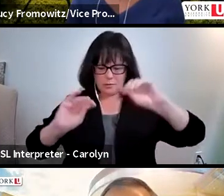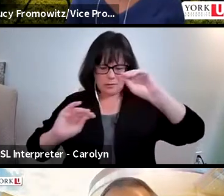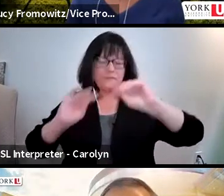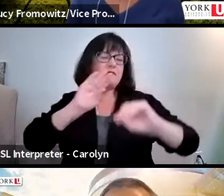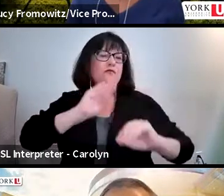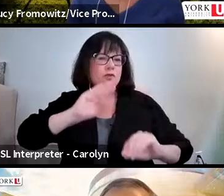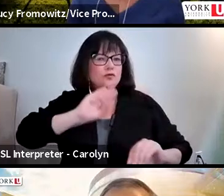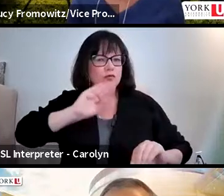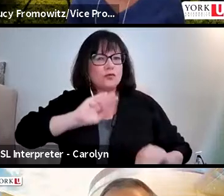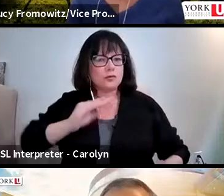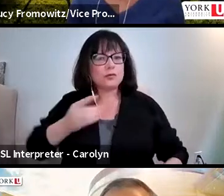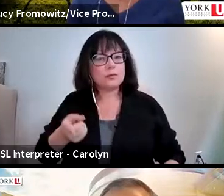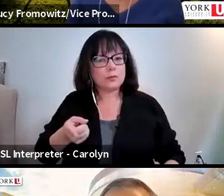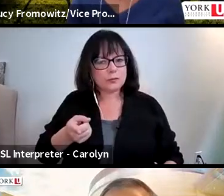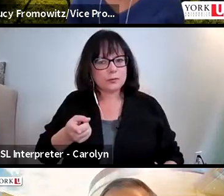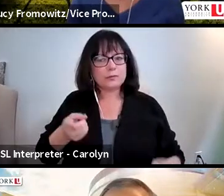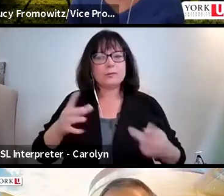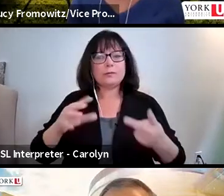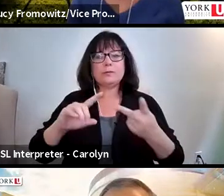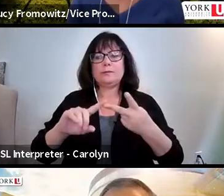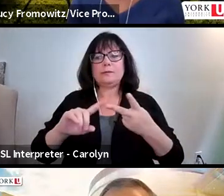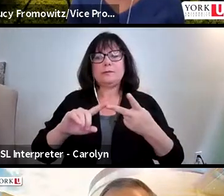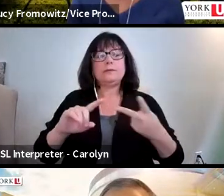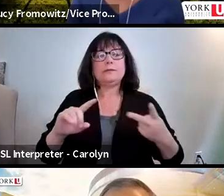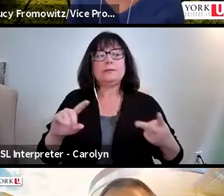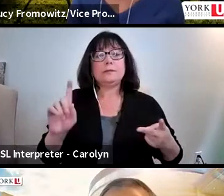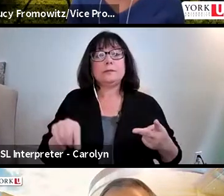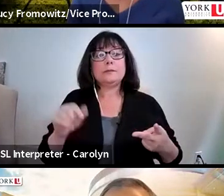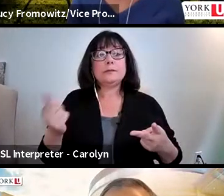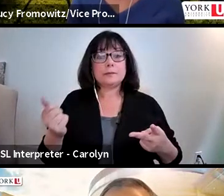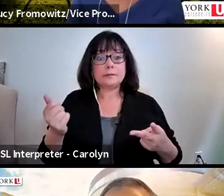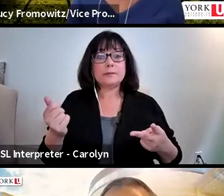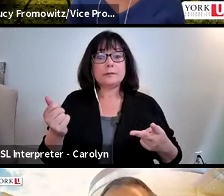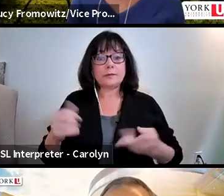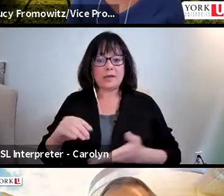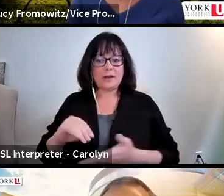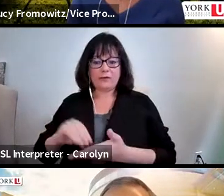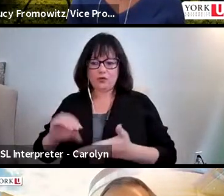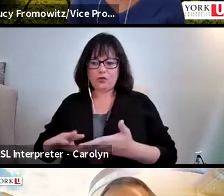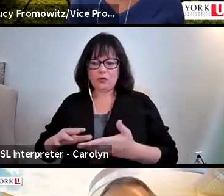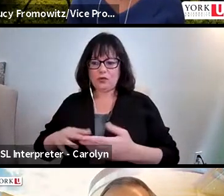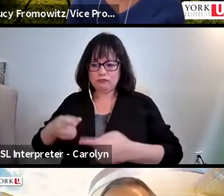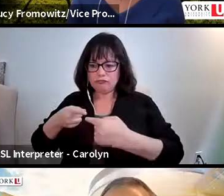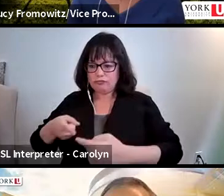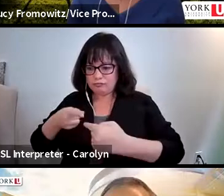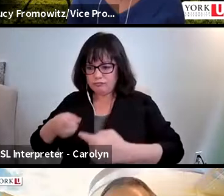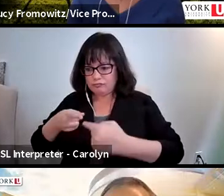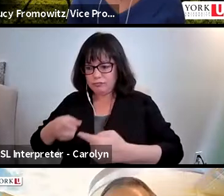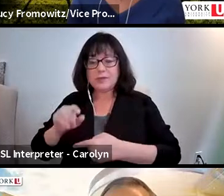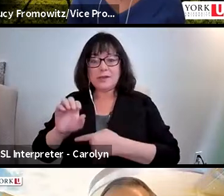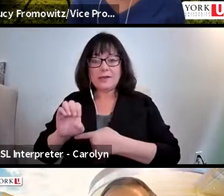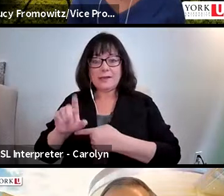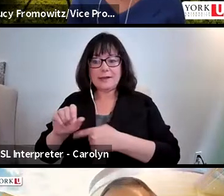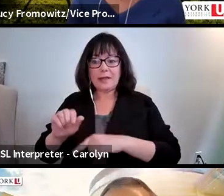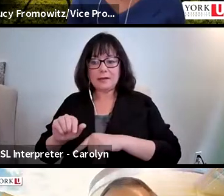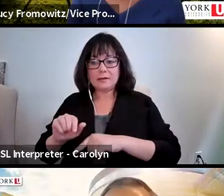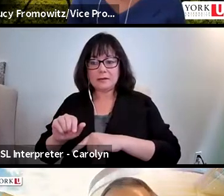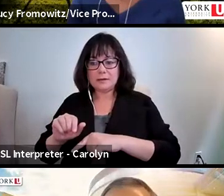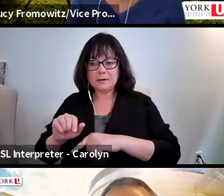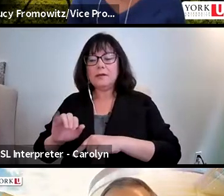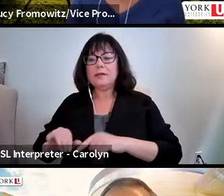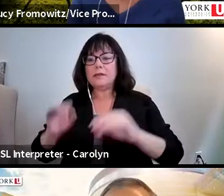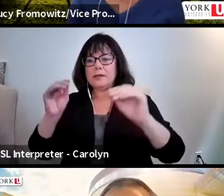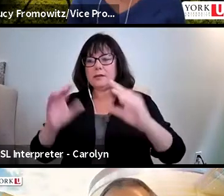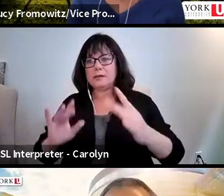as students often will contact their faculty member when they're experiencing technical challenges with e-class and wondering what kinds